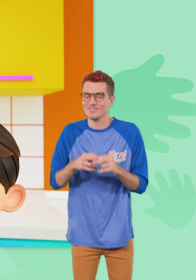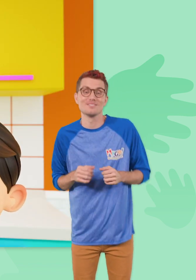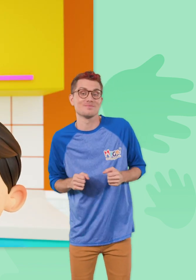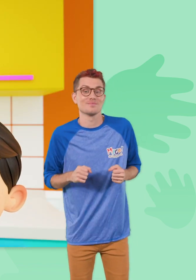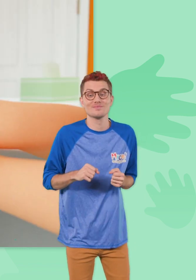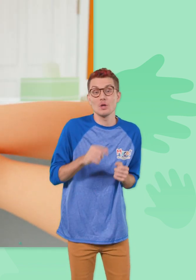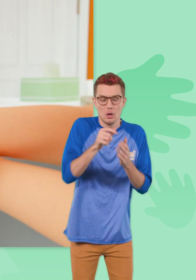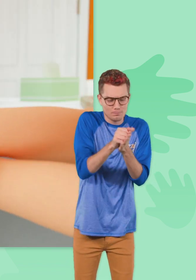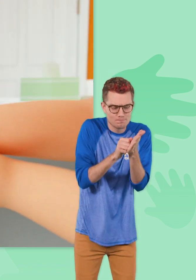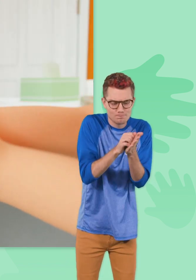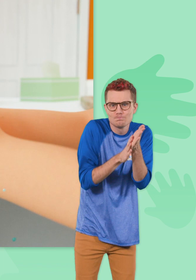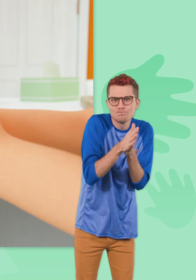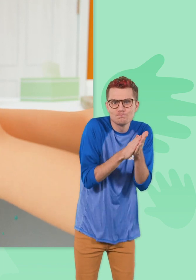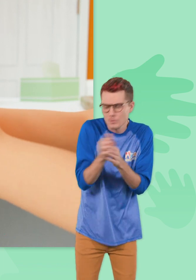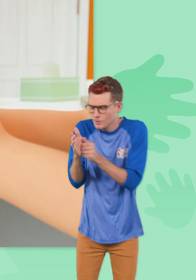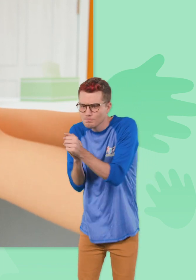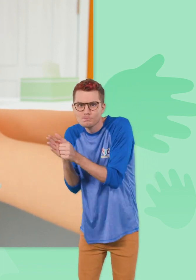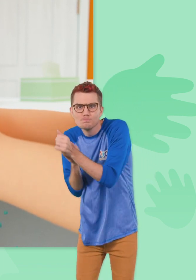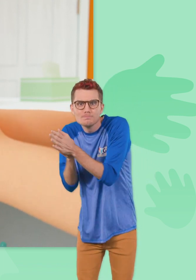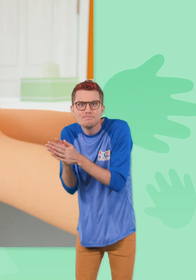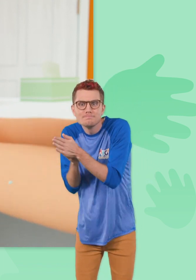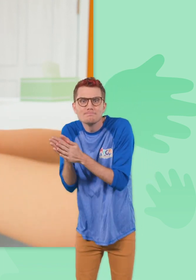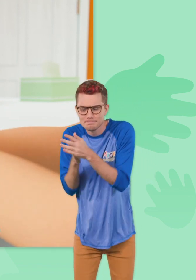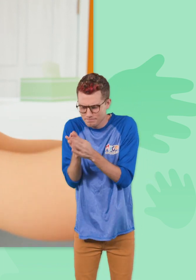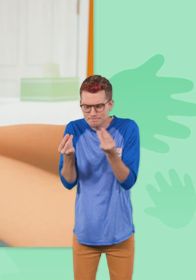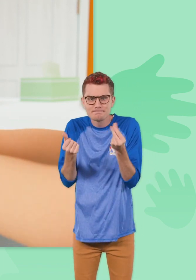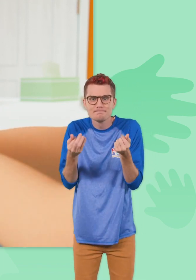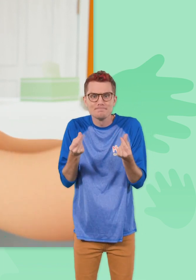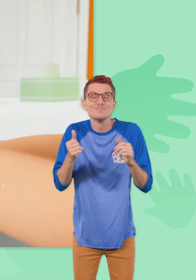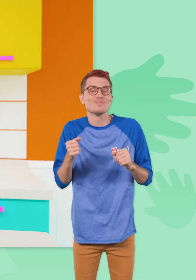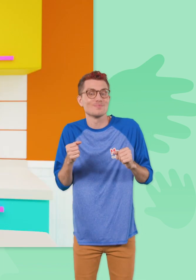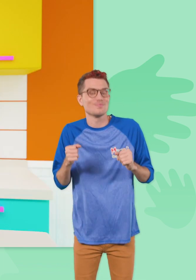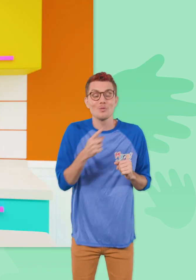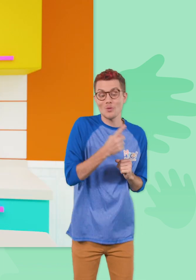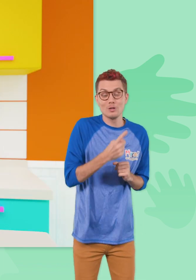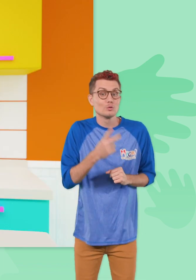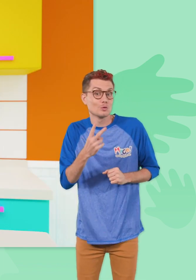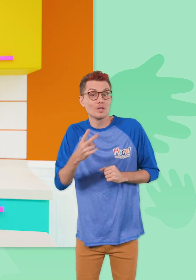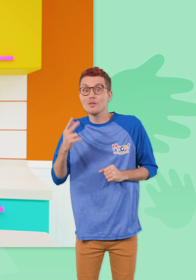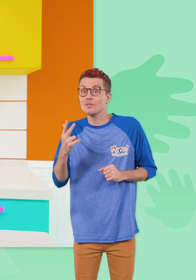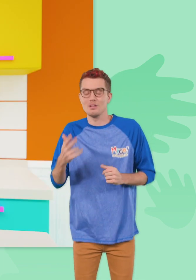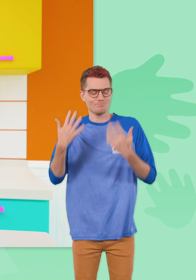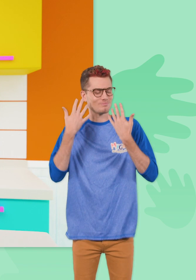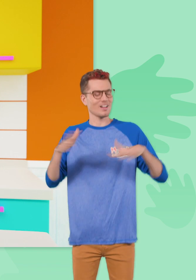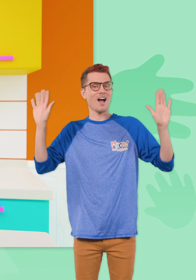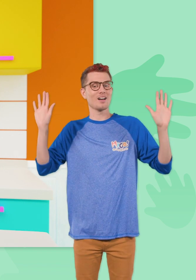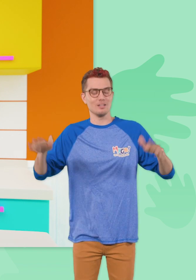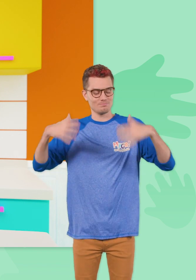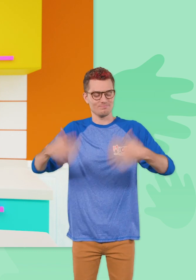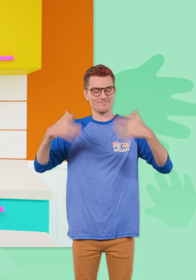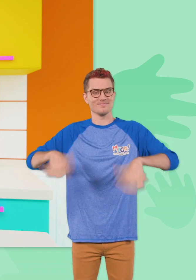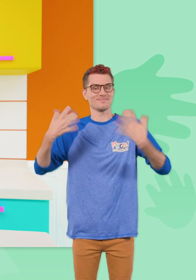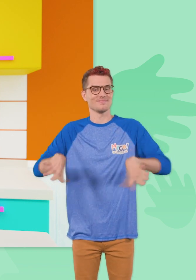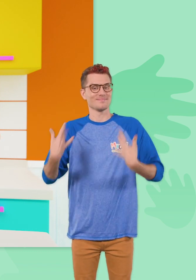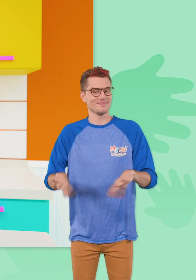bath. Scrub the dove. Scrub my hands. 1, 2, 3. I'm